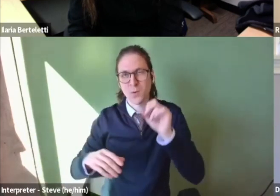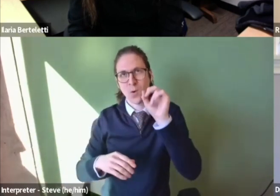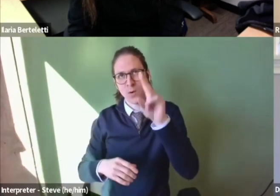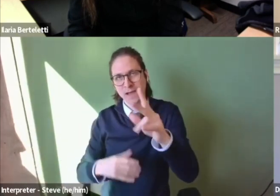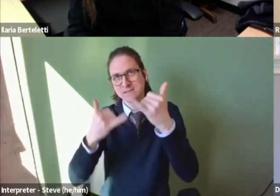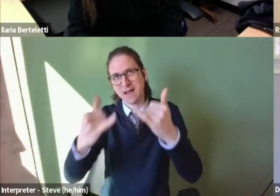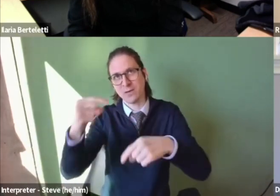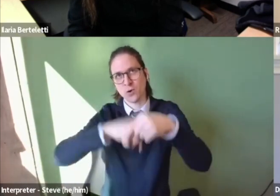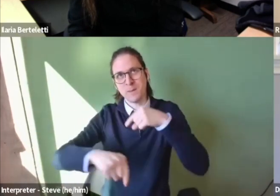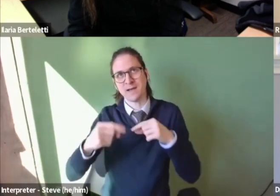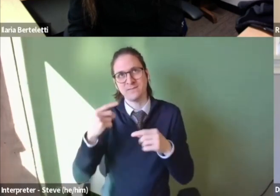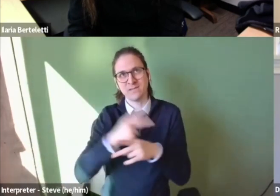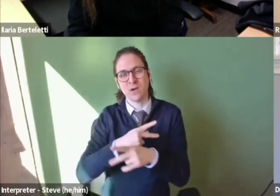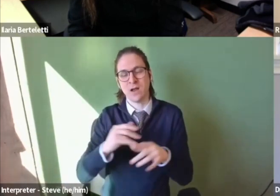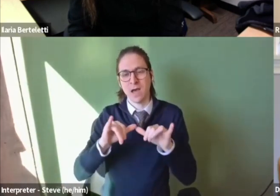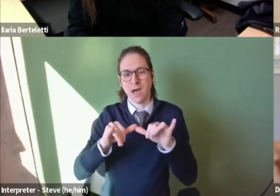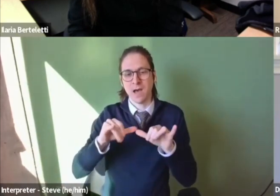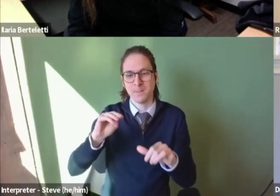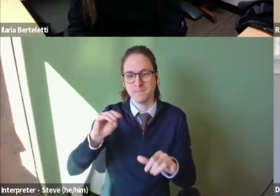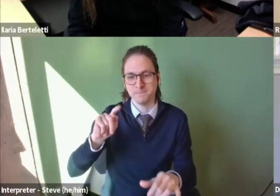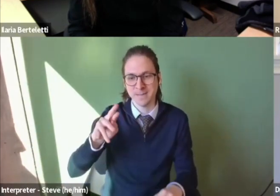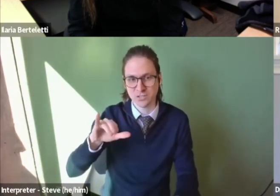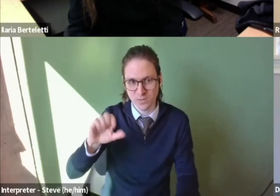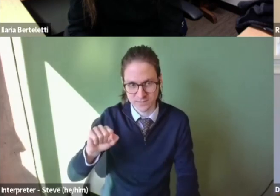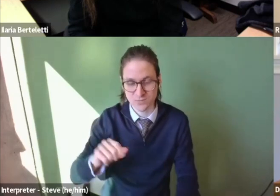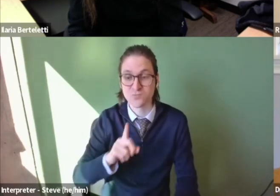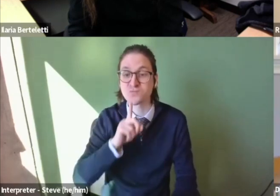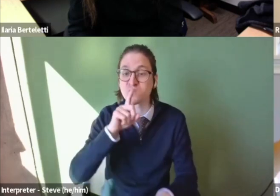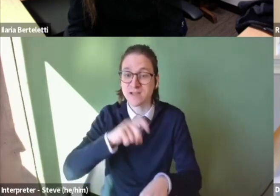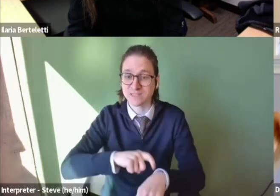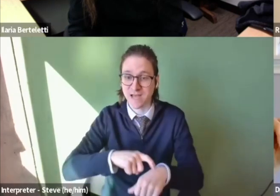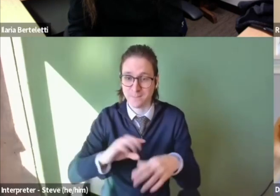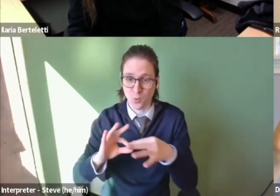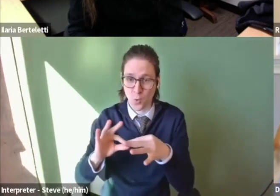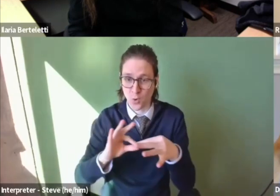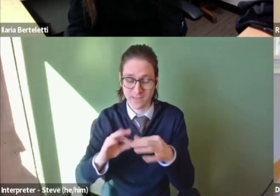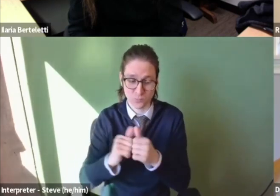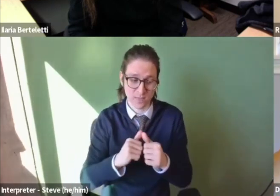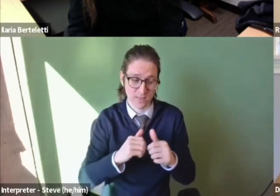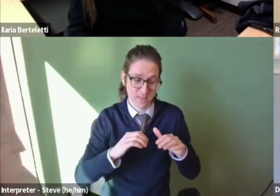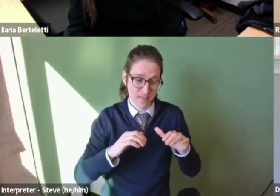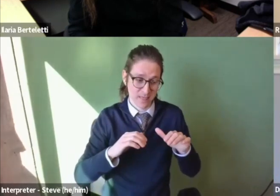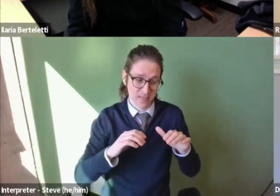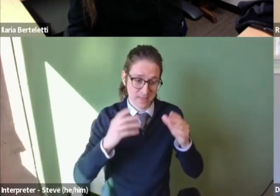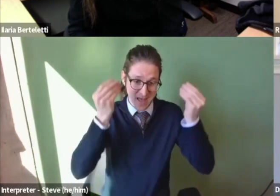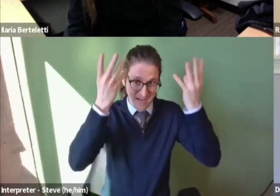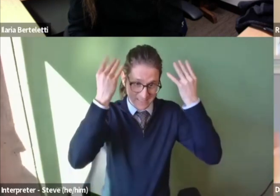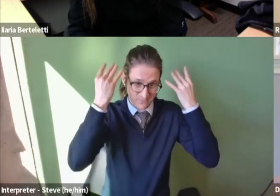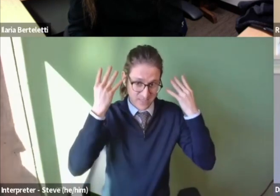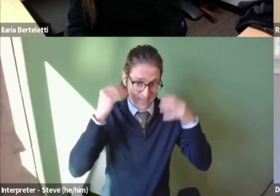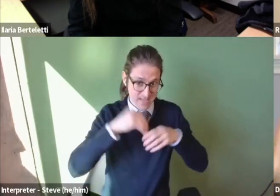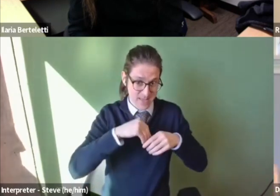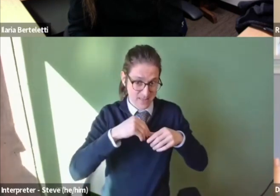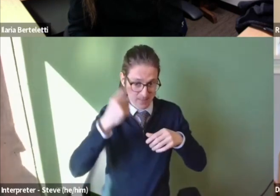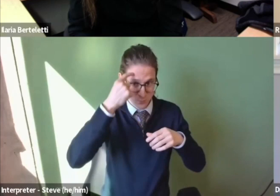thing where we have a real-time correlation, trial by trial, between the activity level in these regions of interest that we